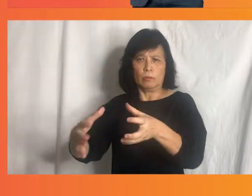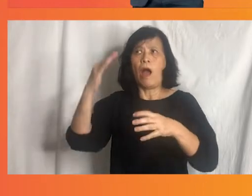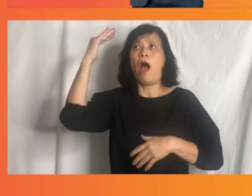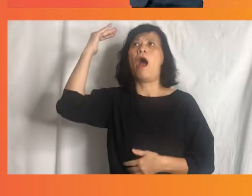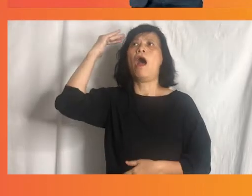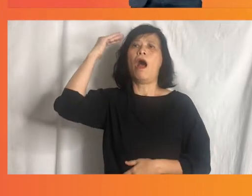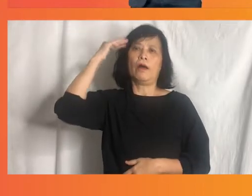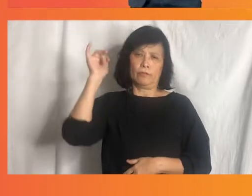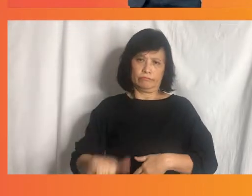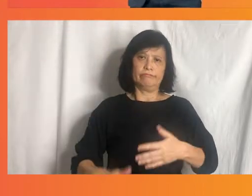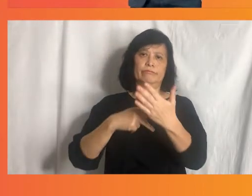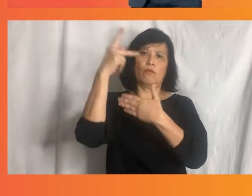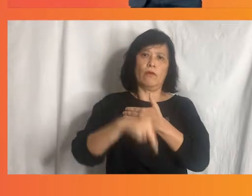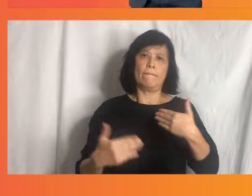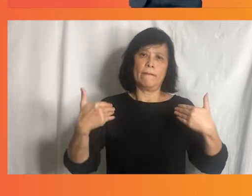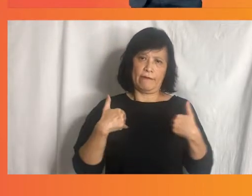programs existing.